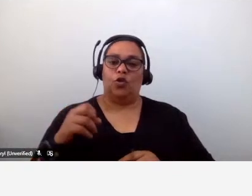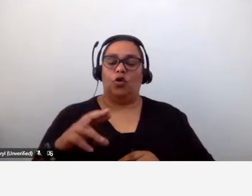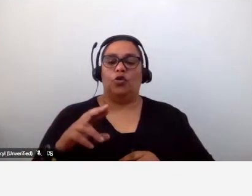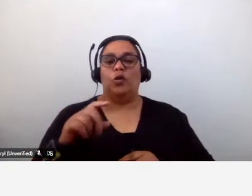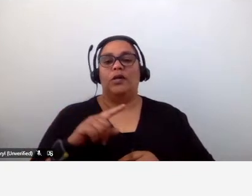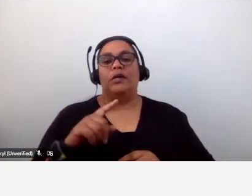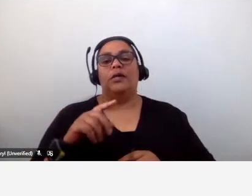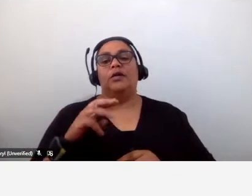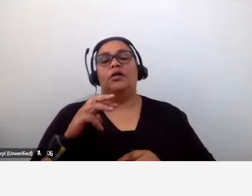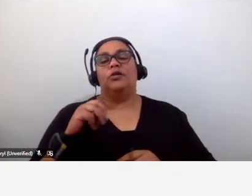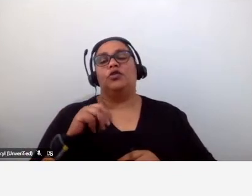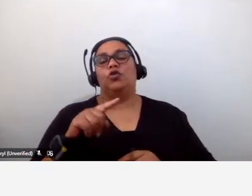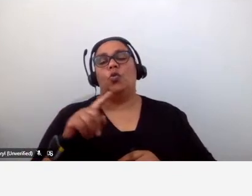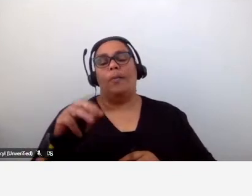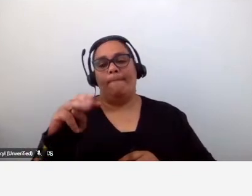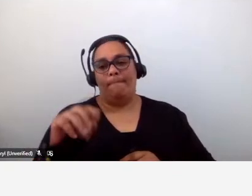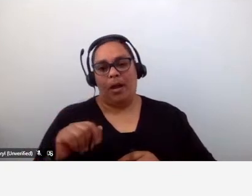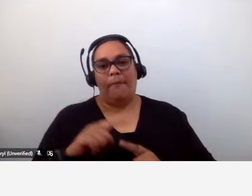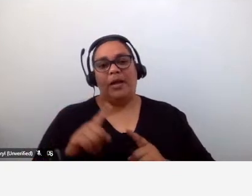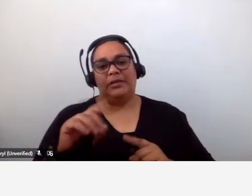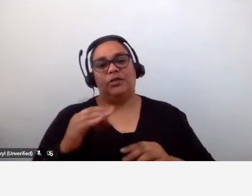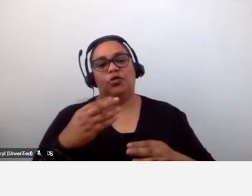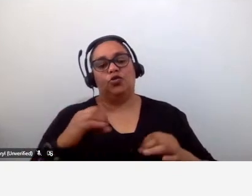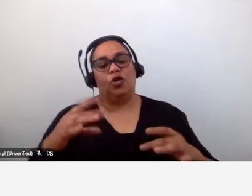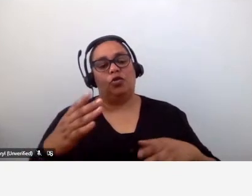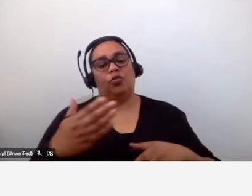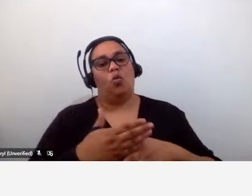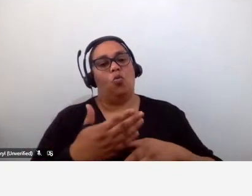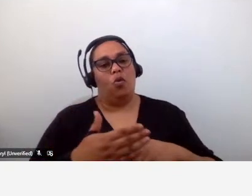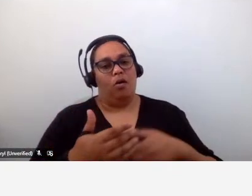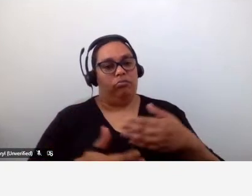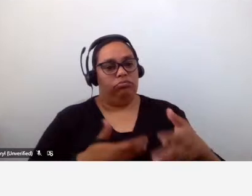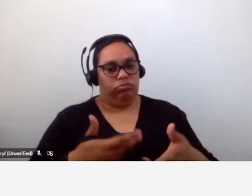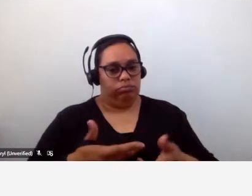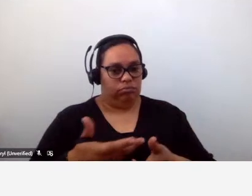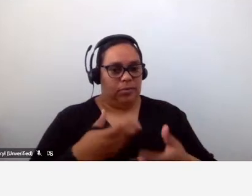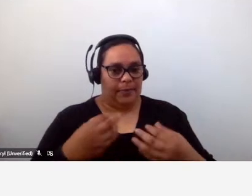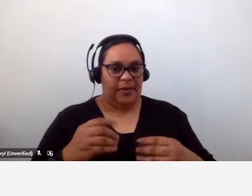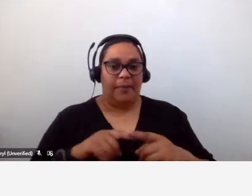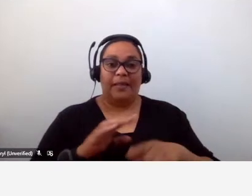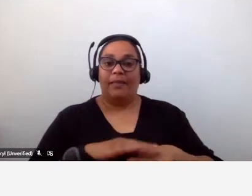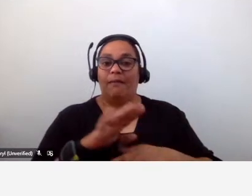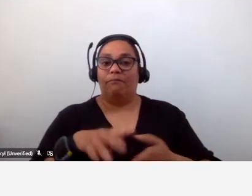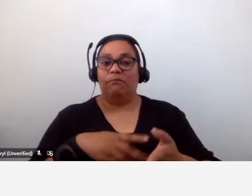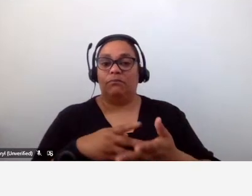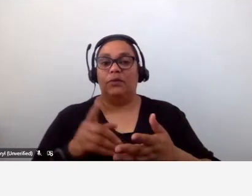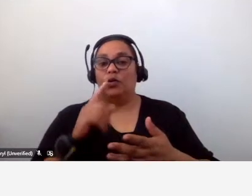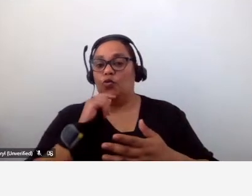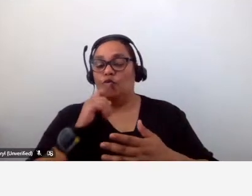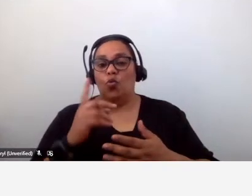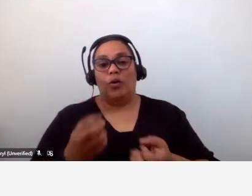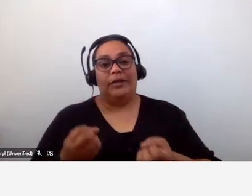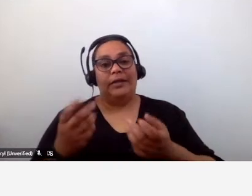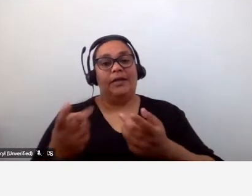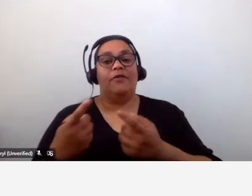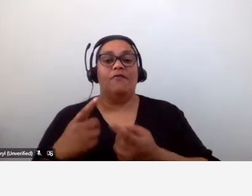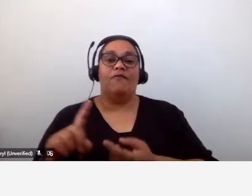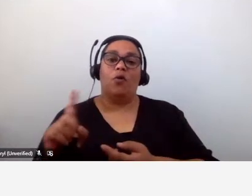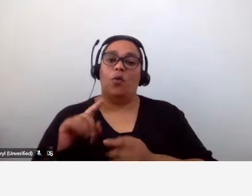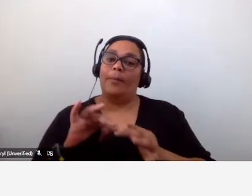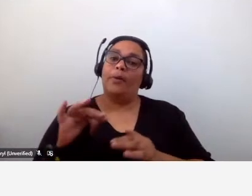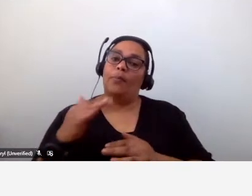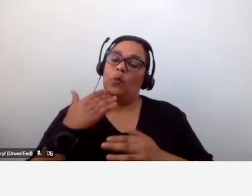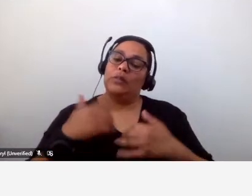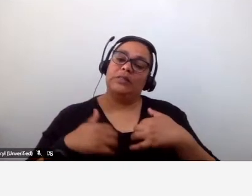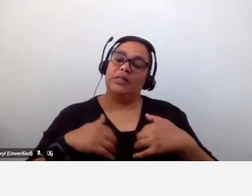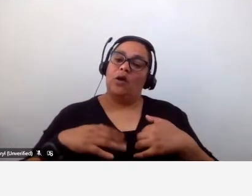Nkosazana Dlamini-Zuma, and they've started their work. The time frame that had originally been given for people